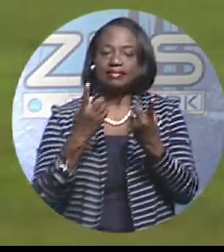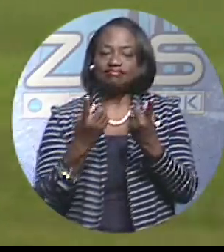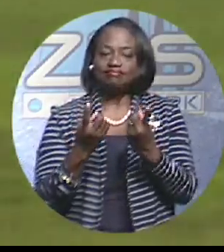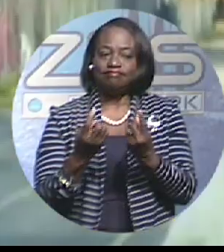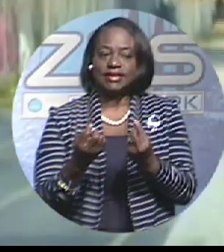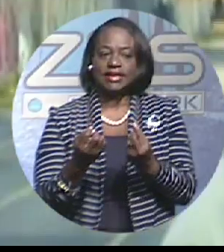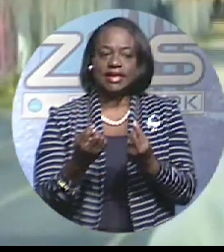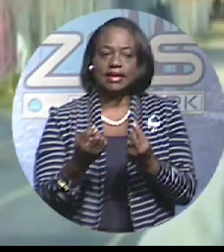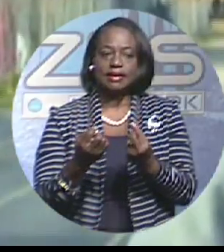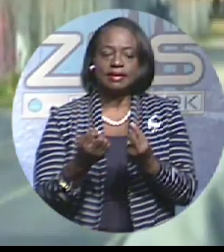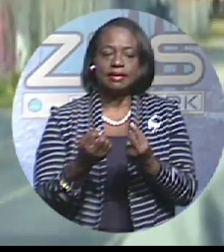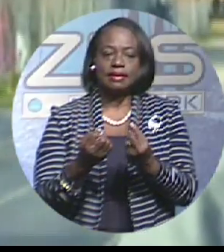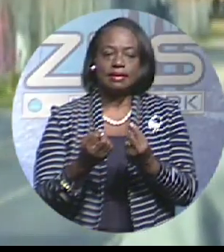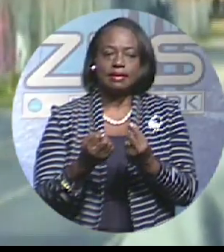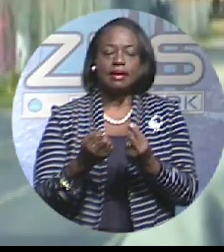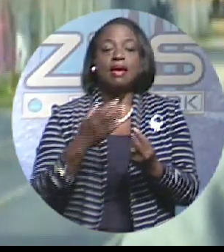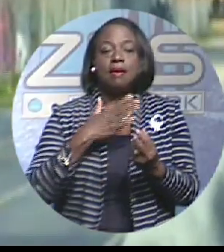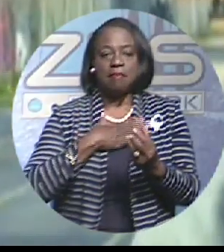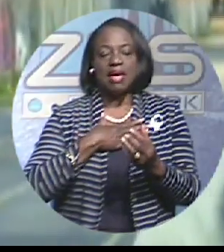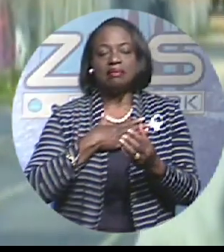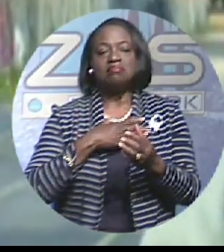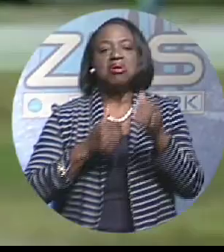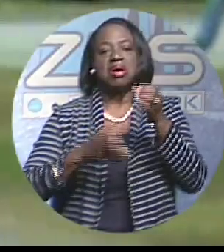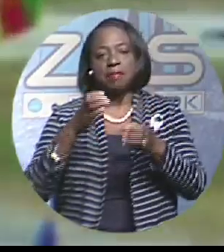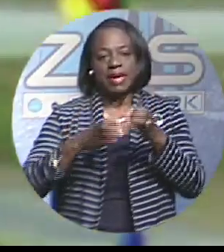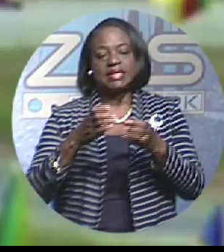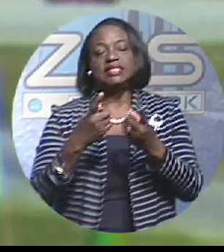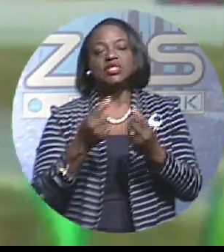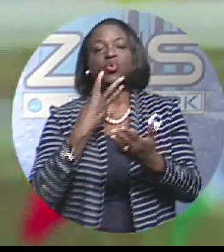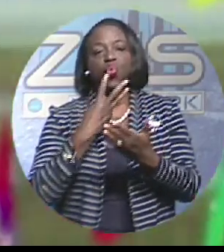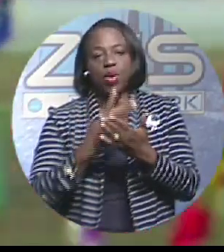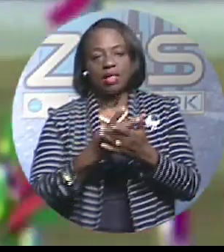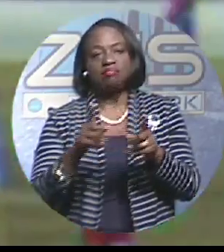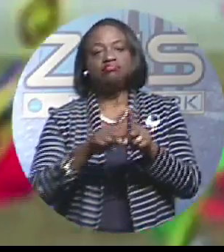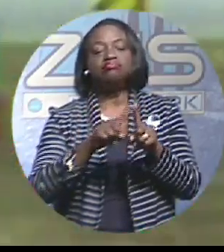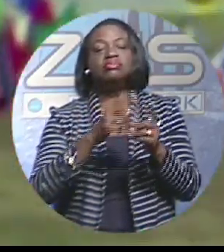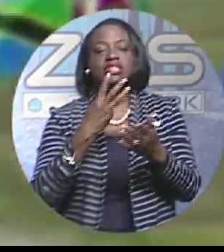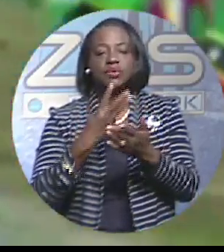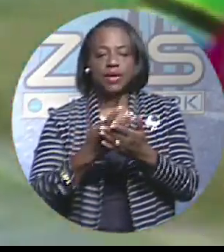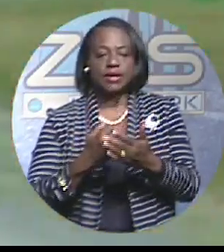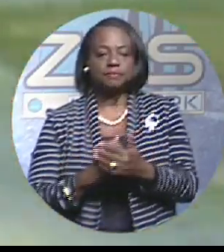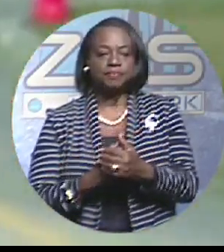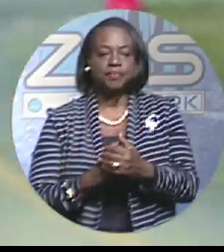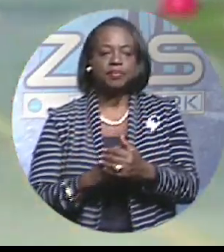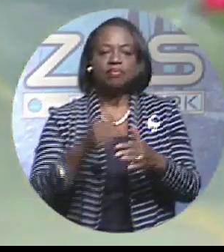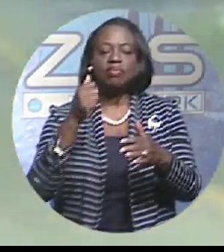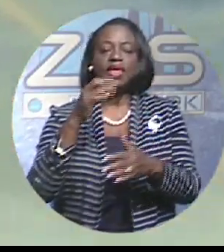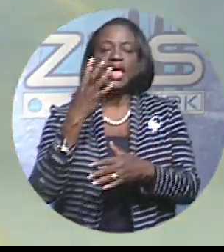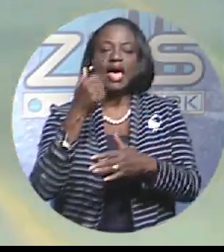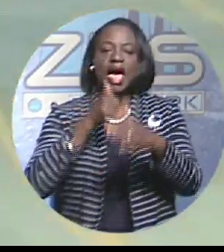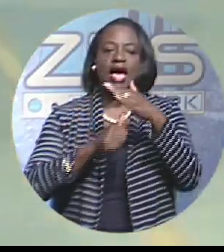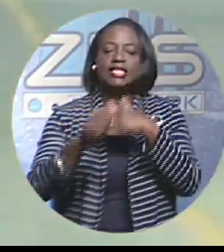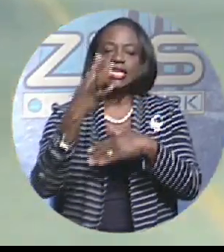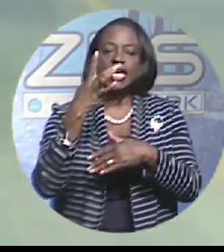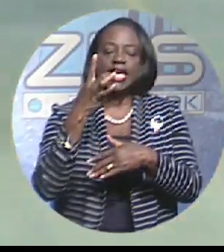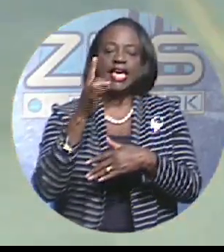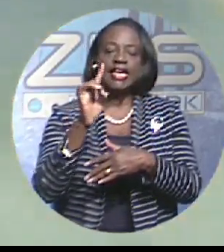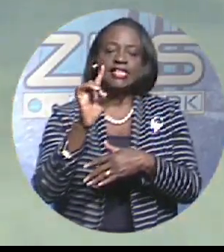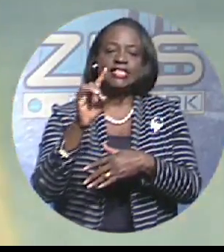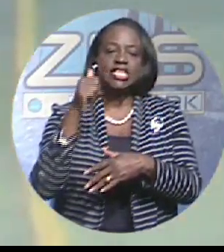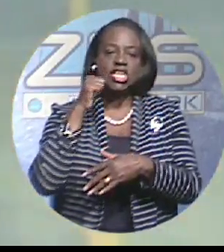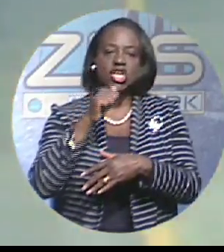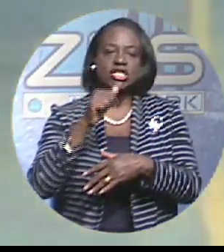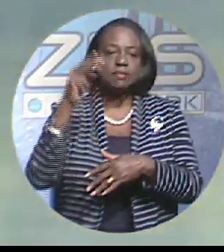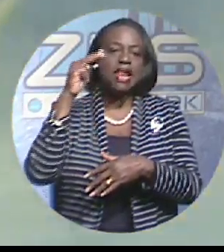My competitors, they did well as also. Under 18 girls, 400 meters. Melissa Farrington from